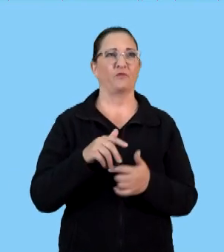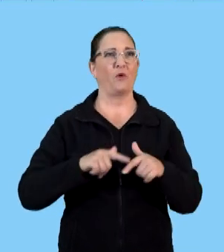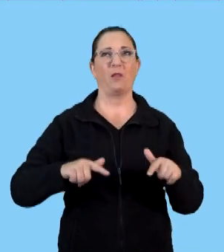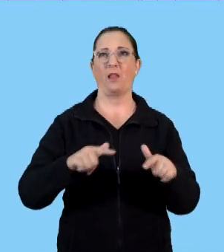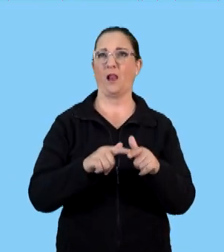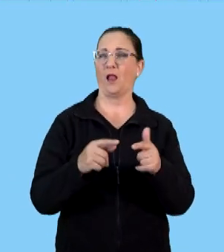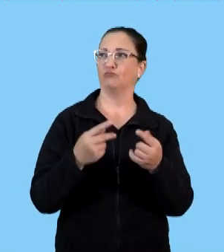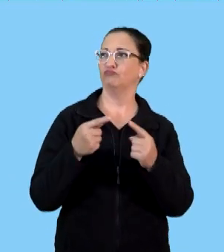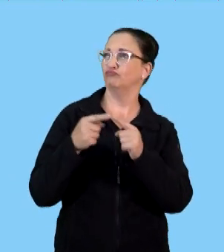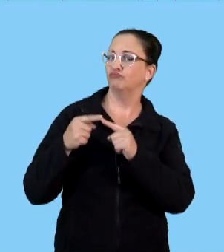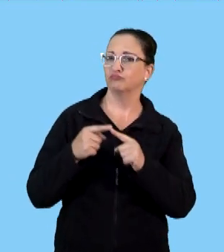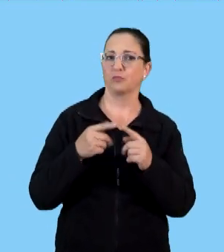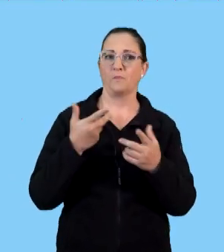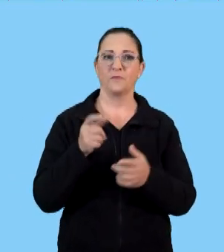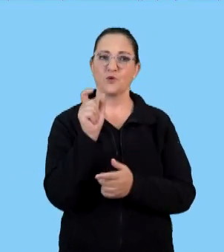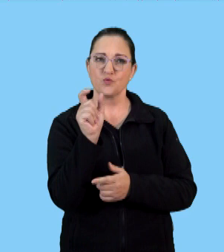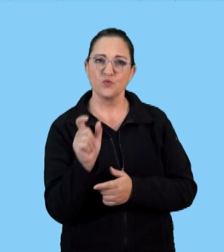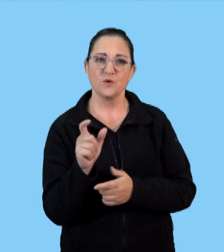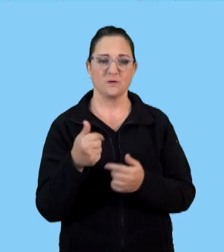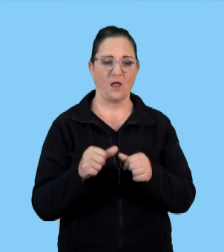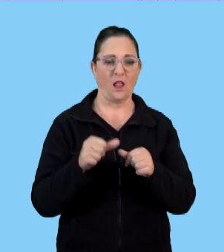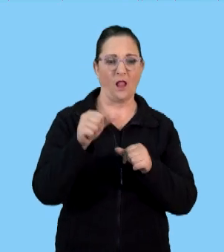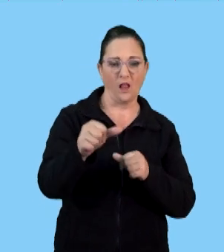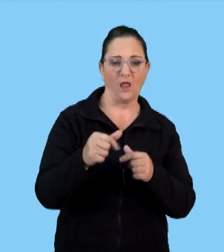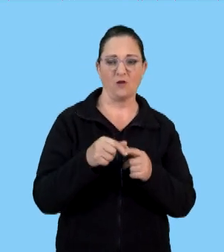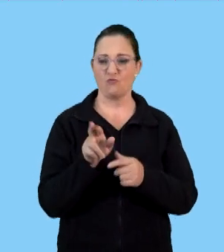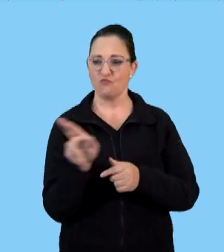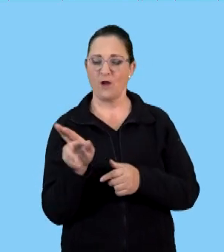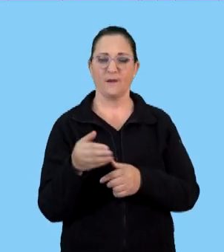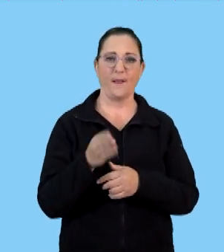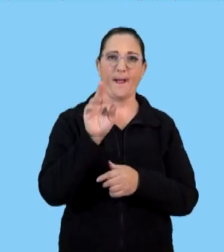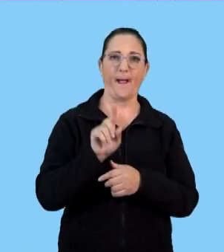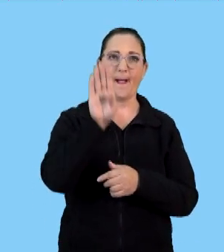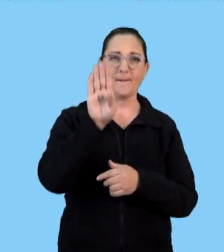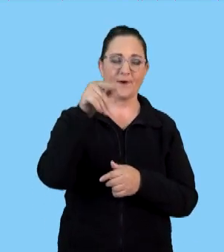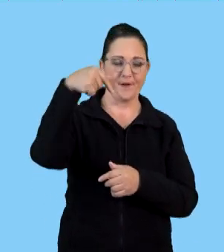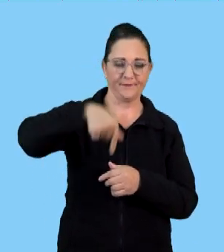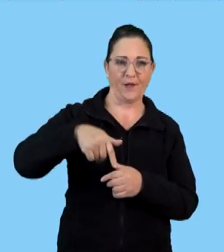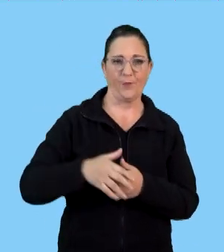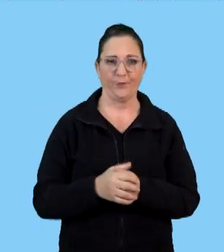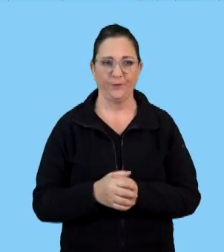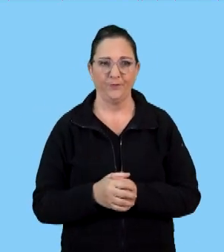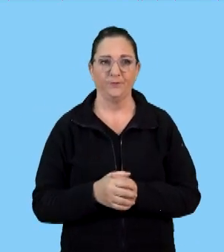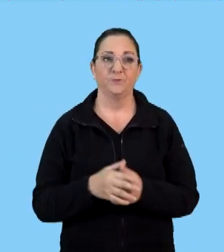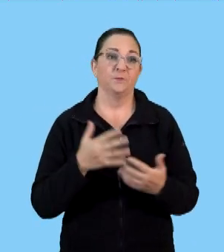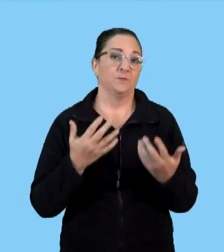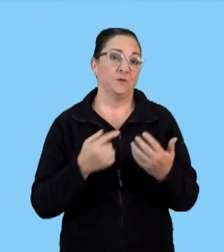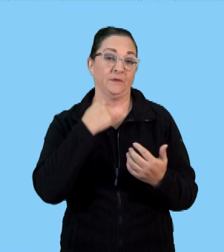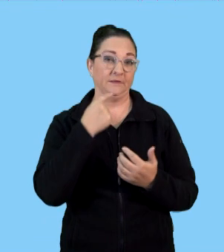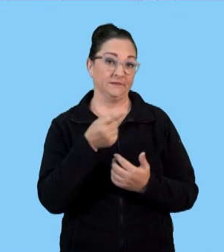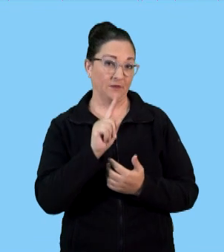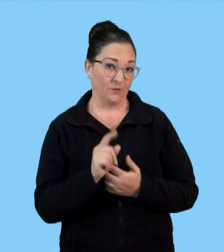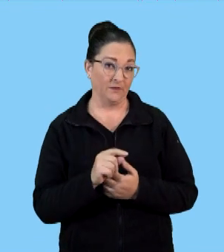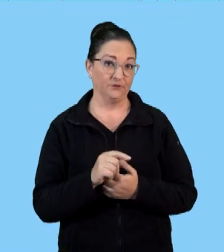right? Makes use of keywords such as left, right, up, down, etc. For example, we can say